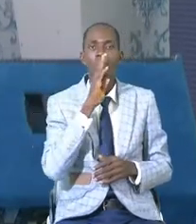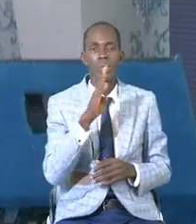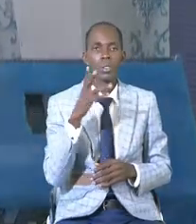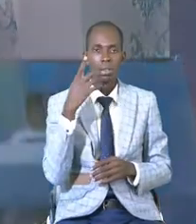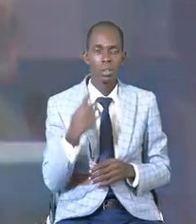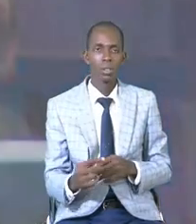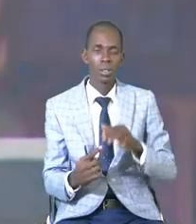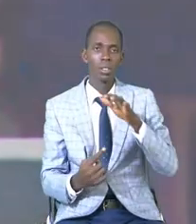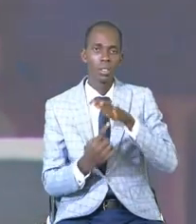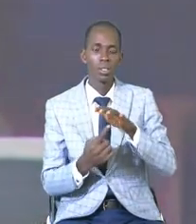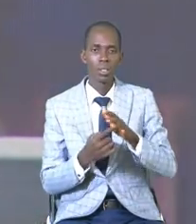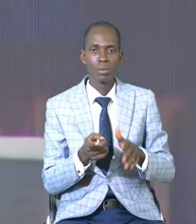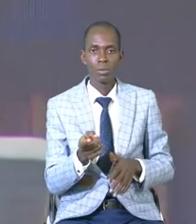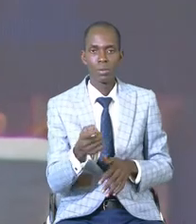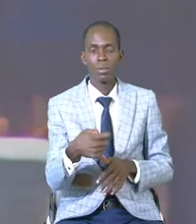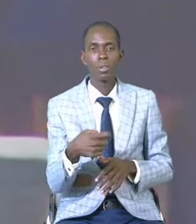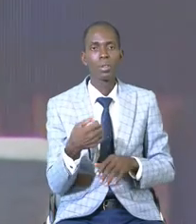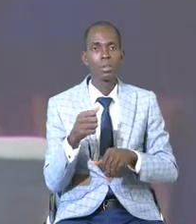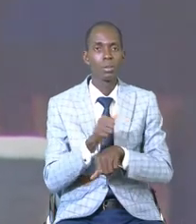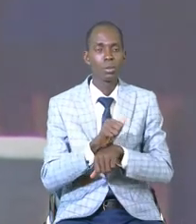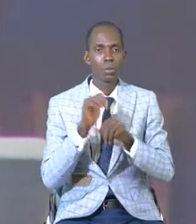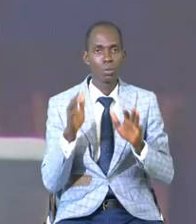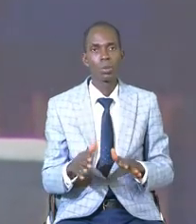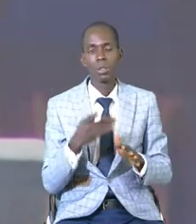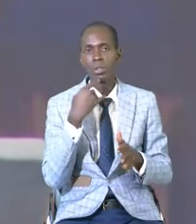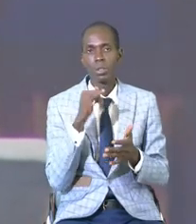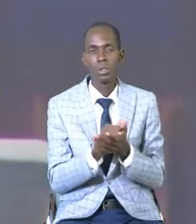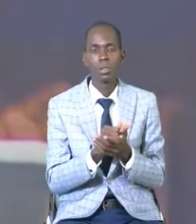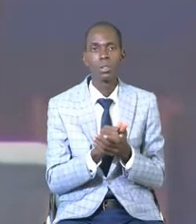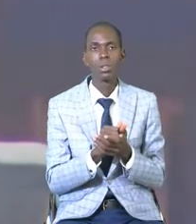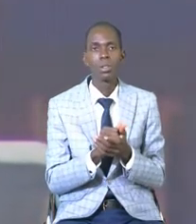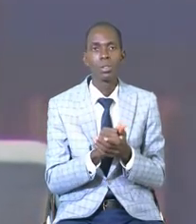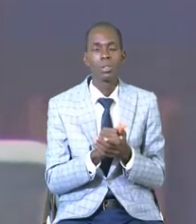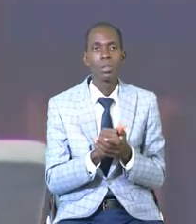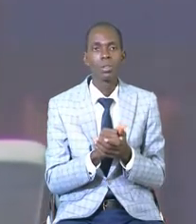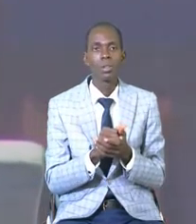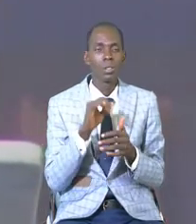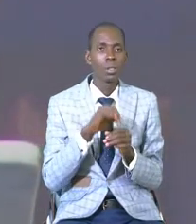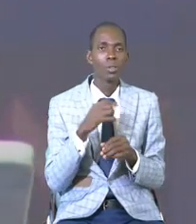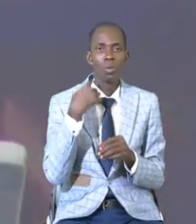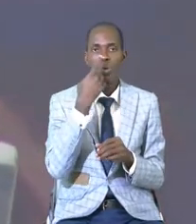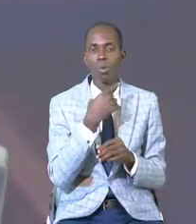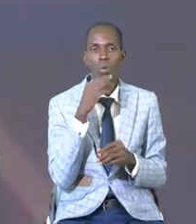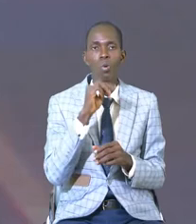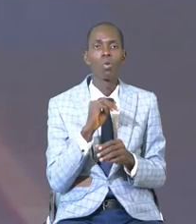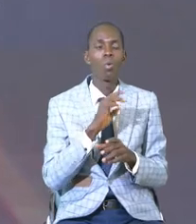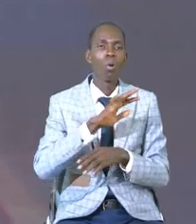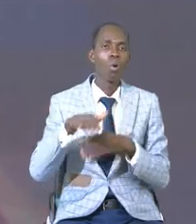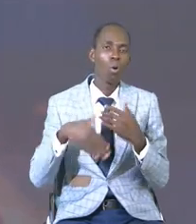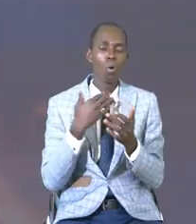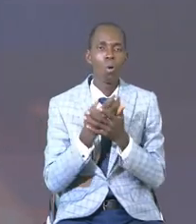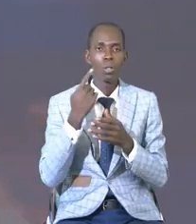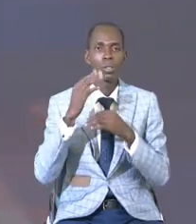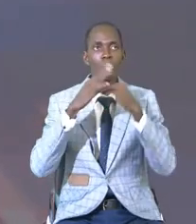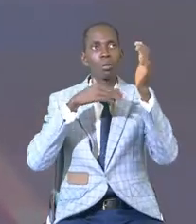Verse 21, it says, in whom all the building freely